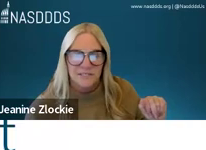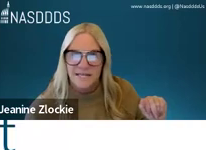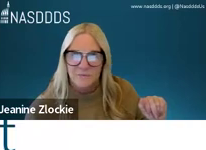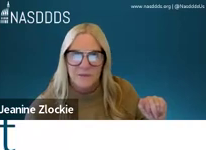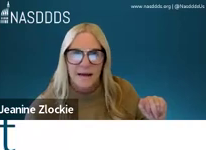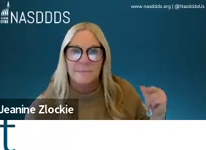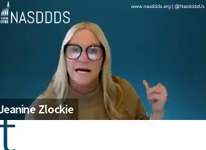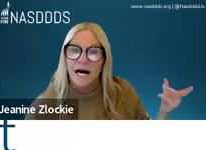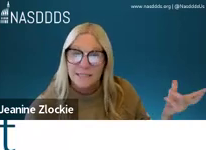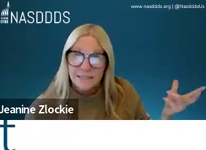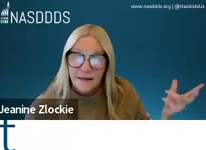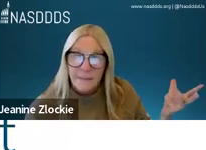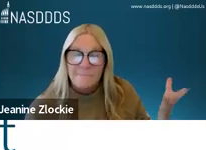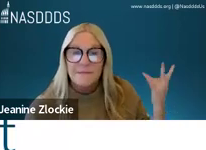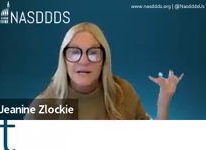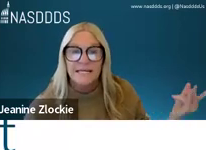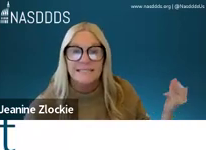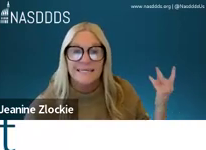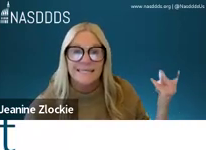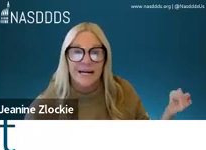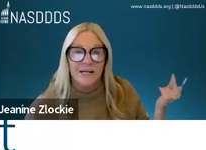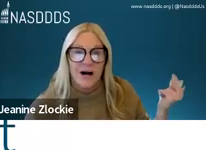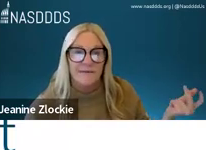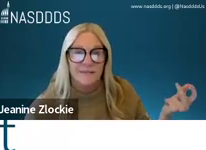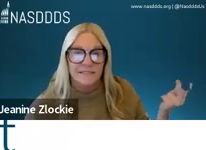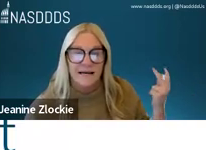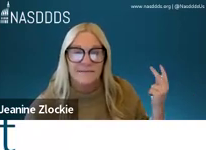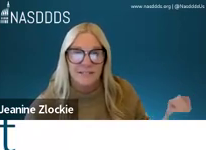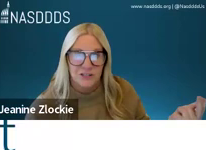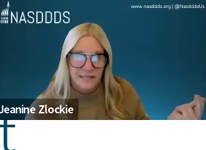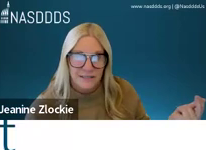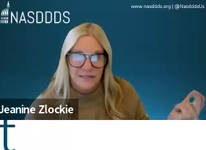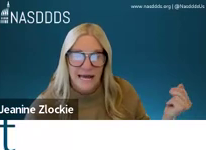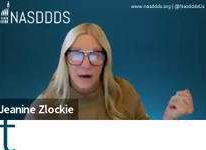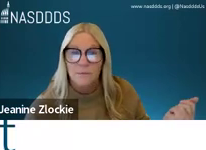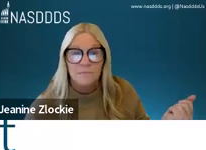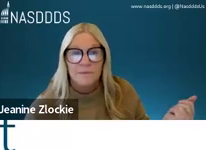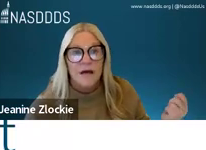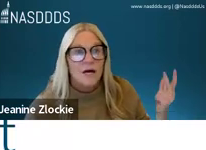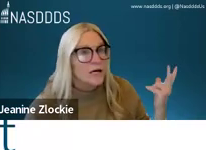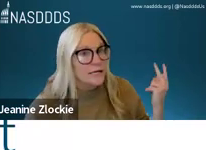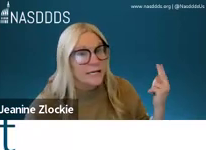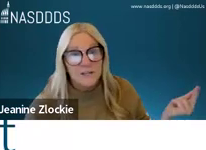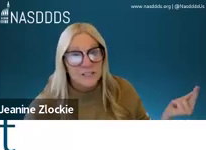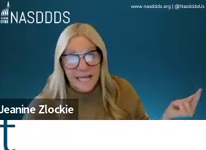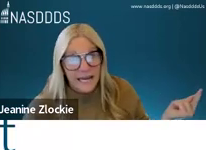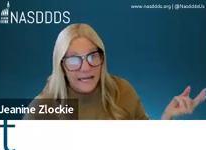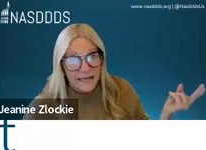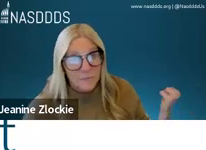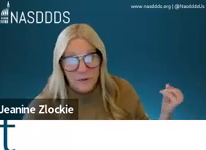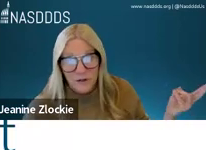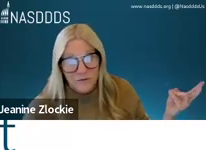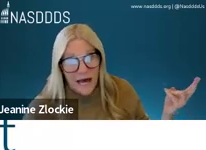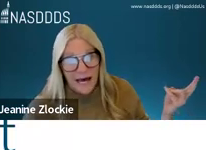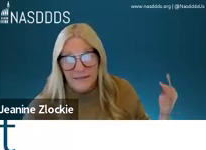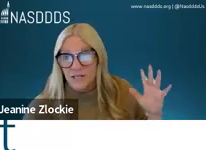that person-centered plan because there is an inherent conflict of interest. Now, if your state